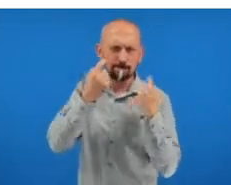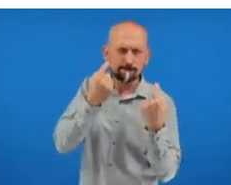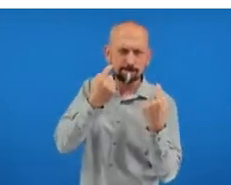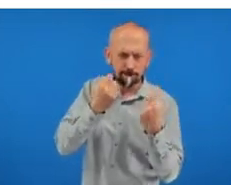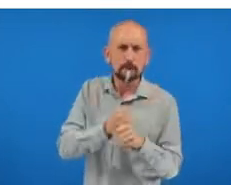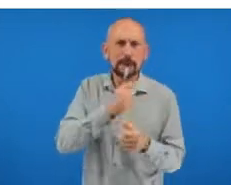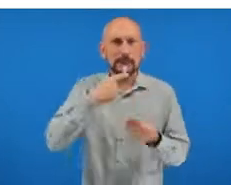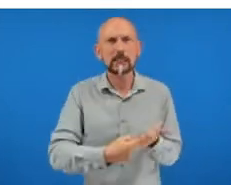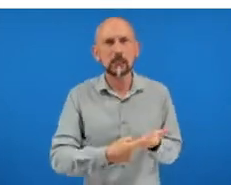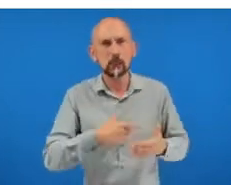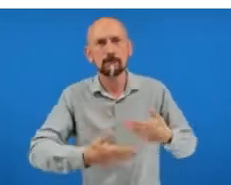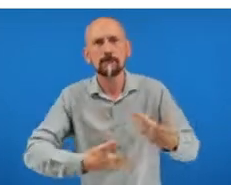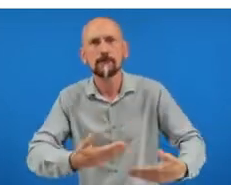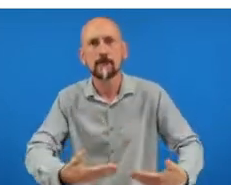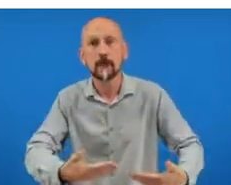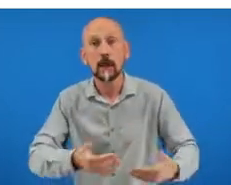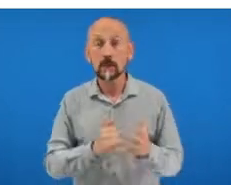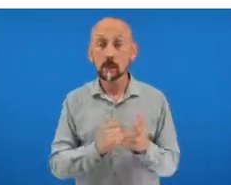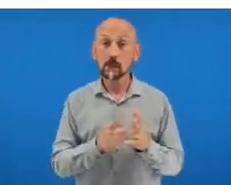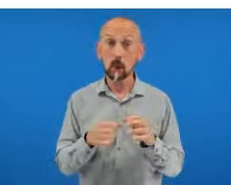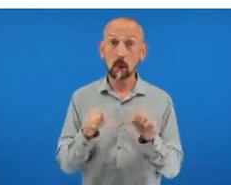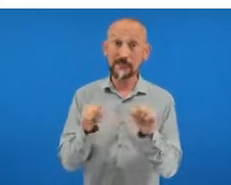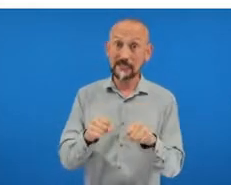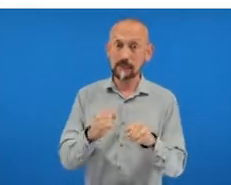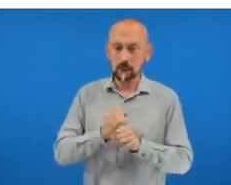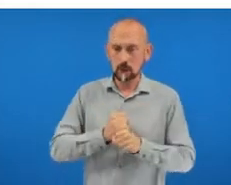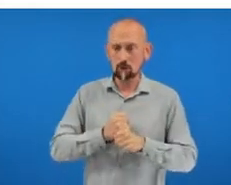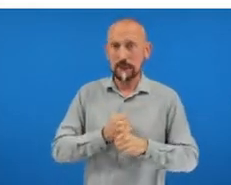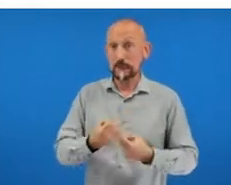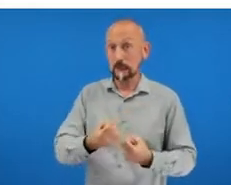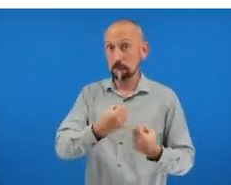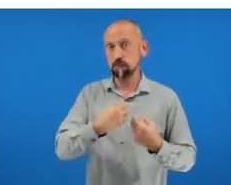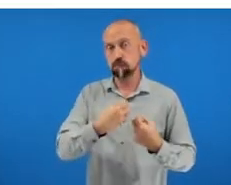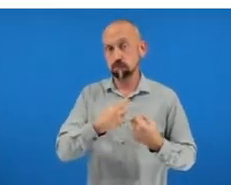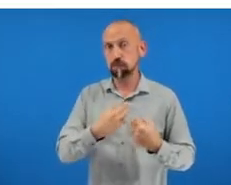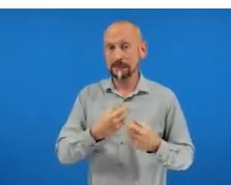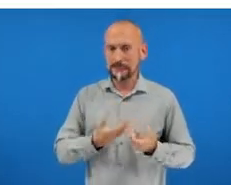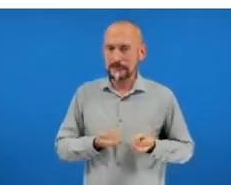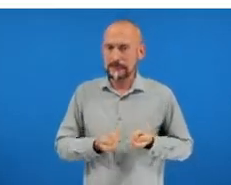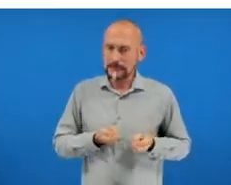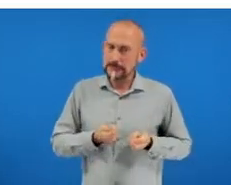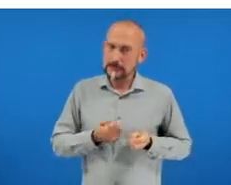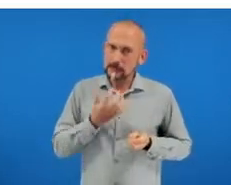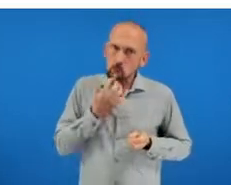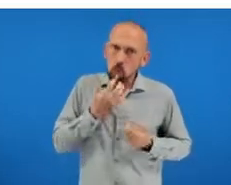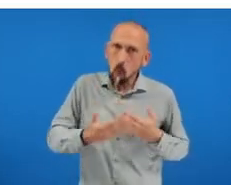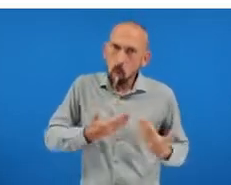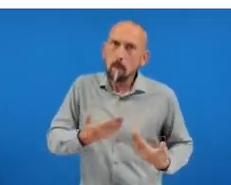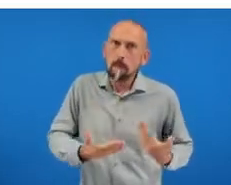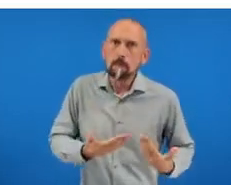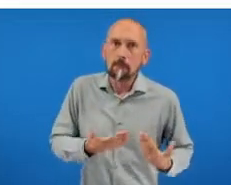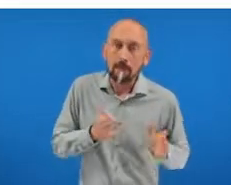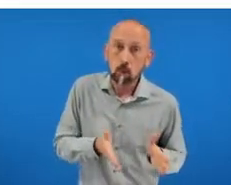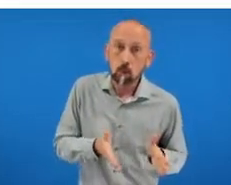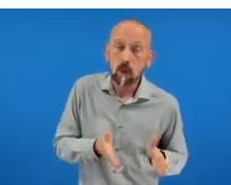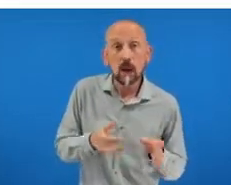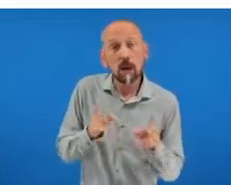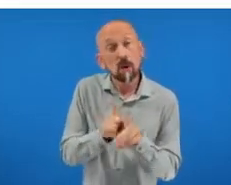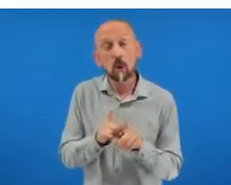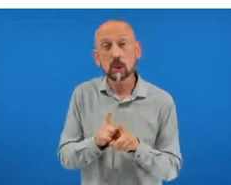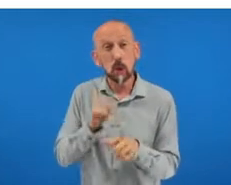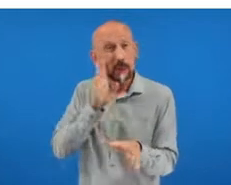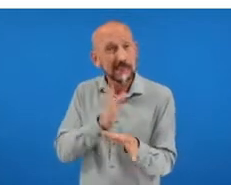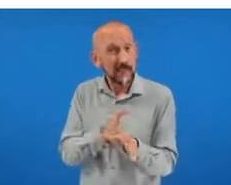there. So yes, coping with stress is part of it, but also psychologists are very good at reflecting